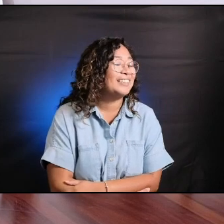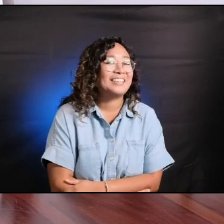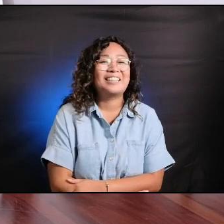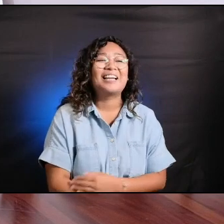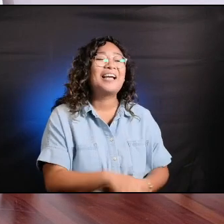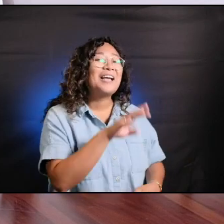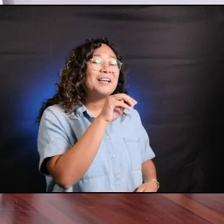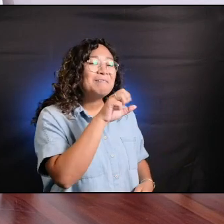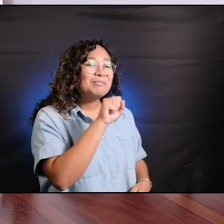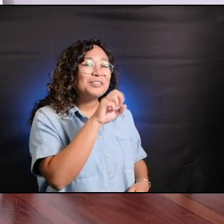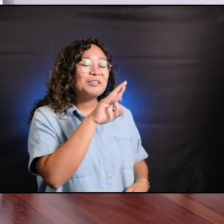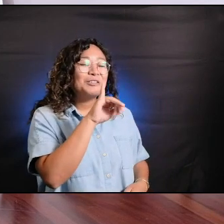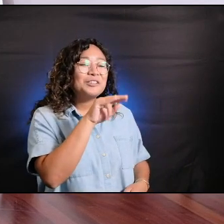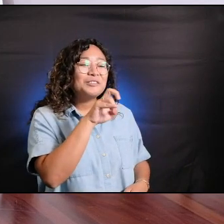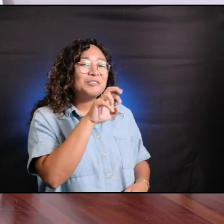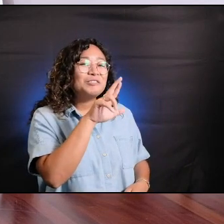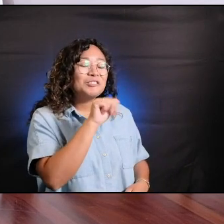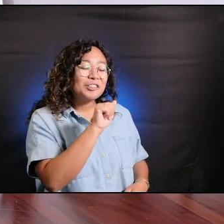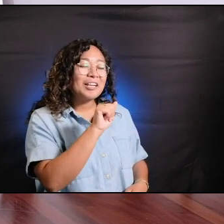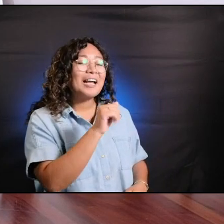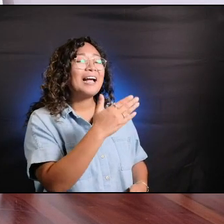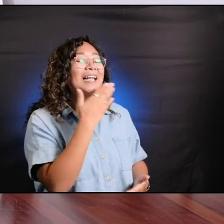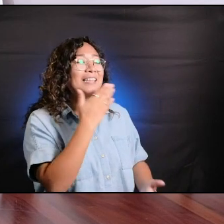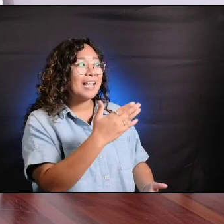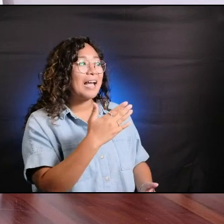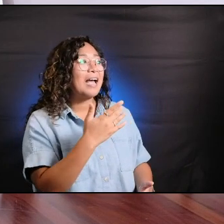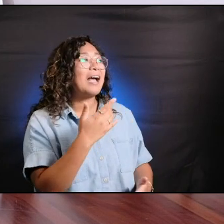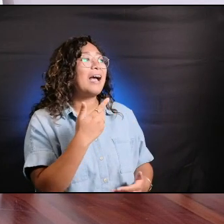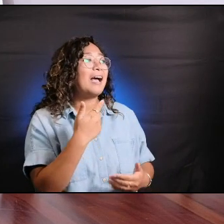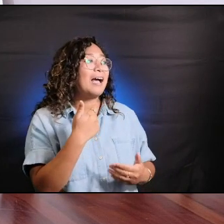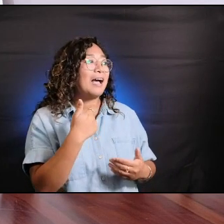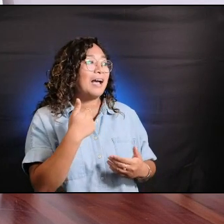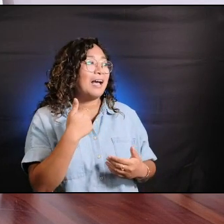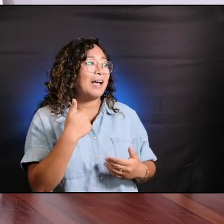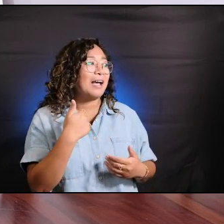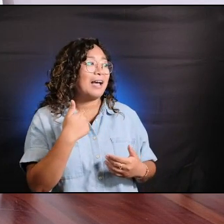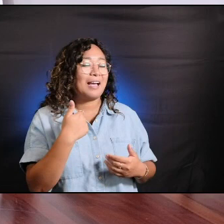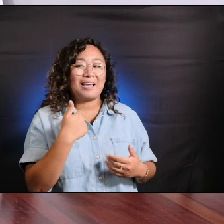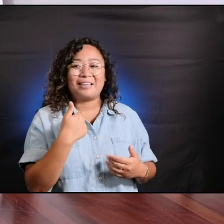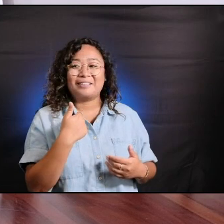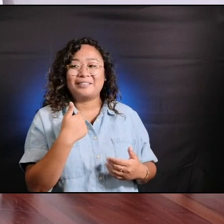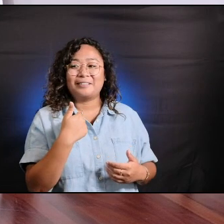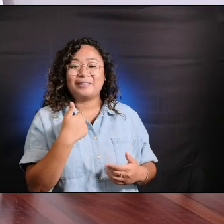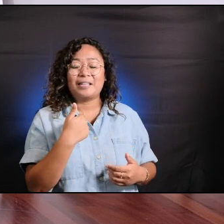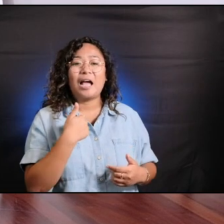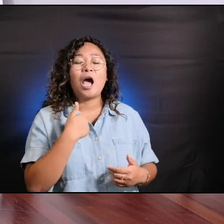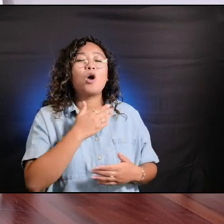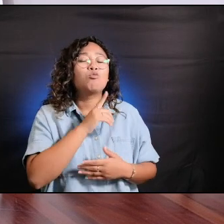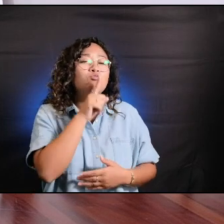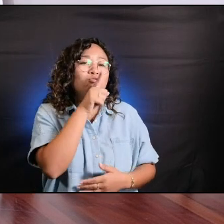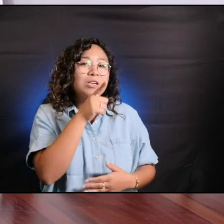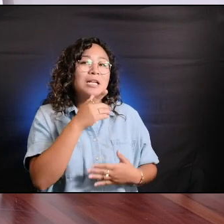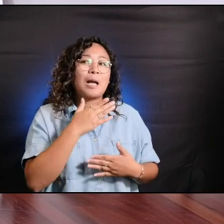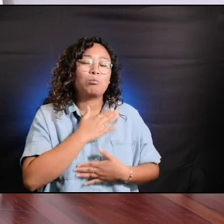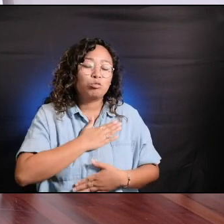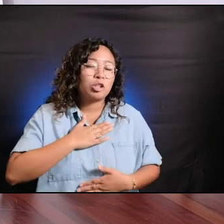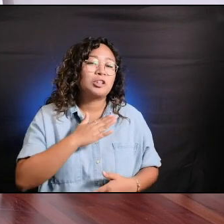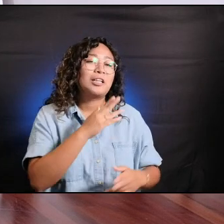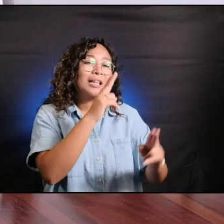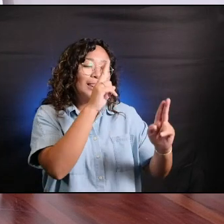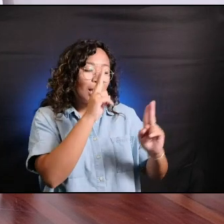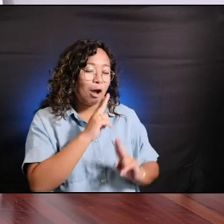Ms. Rivera. Yes. Thank you very much. I also spoke with Ms. Heiliger this weekend, and I really appreciate the